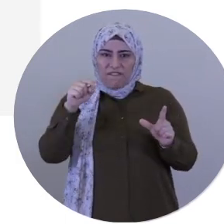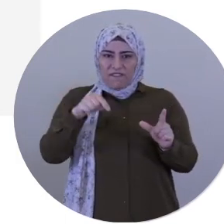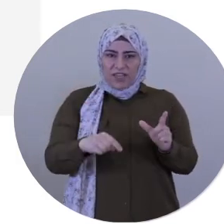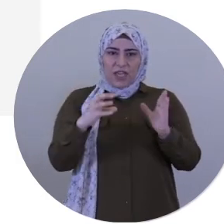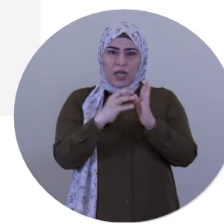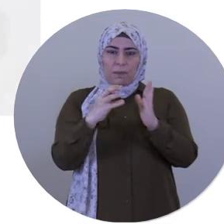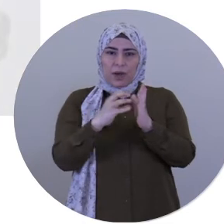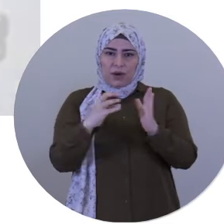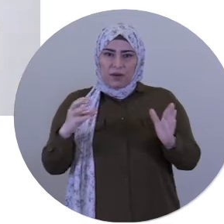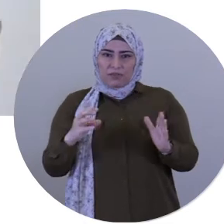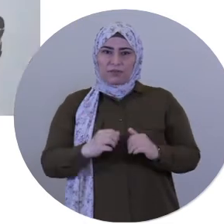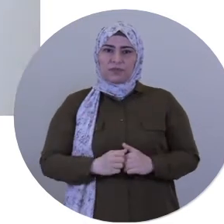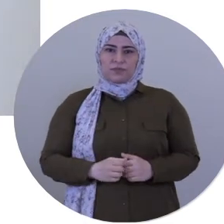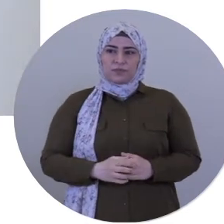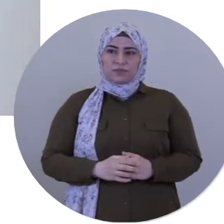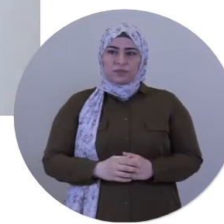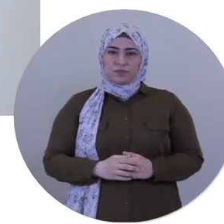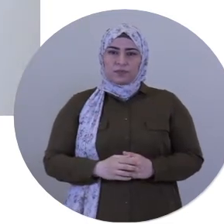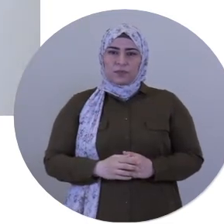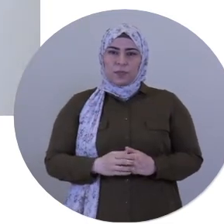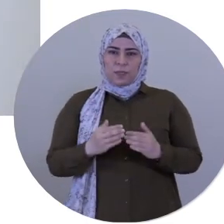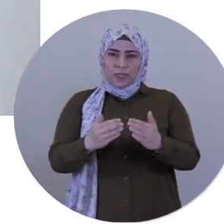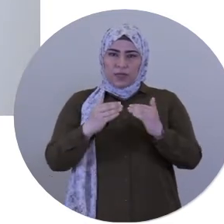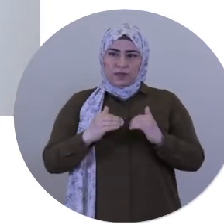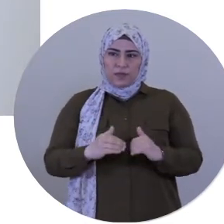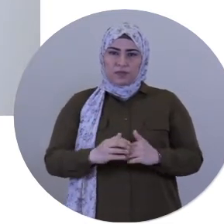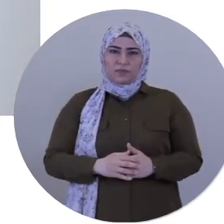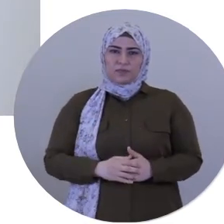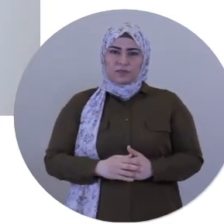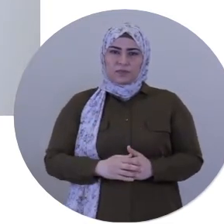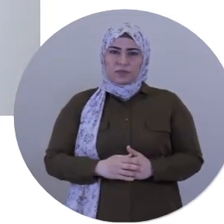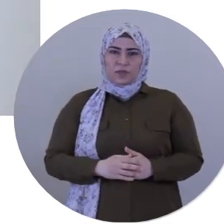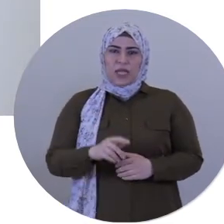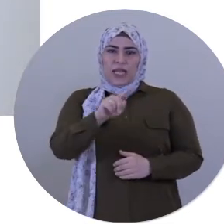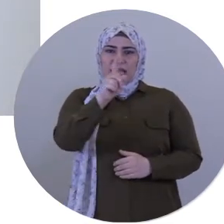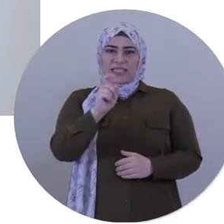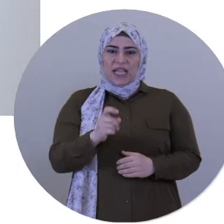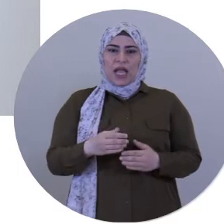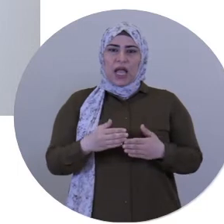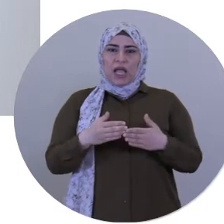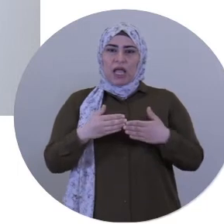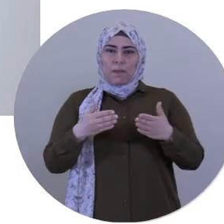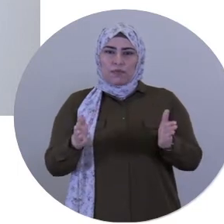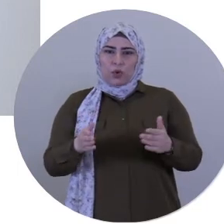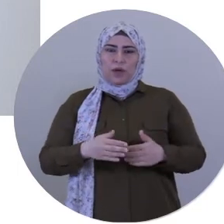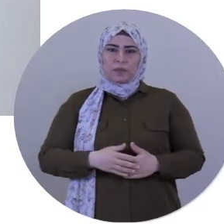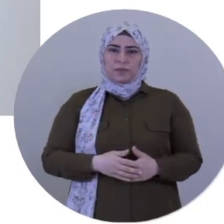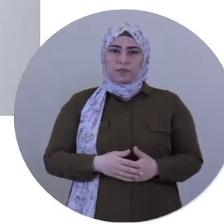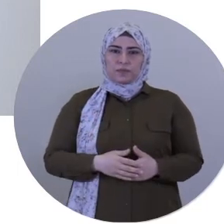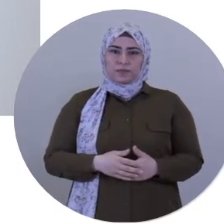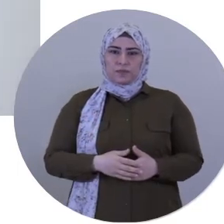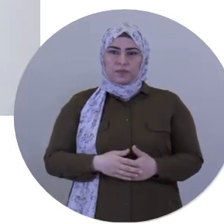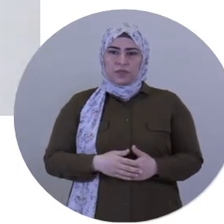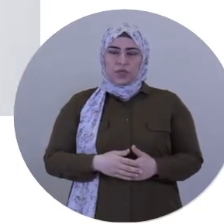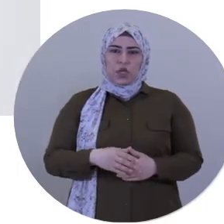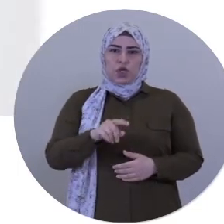understand the paragraph you're reading. Then we have the productive questions. Question number 5 wants us to know,